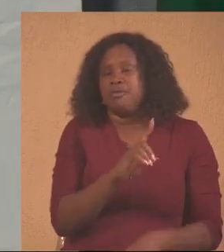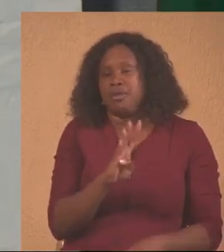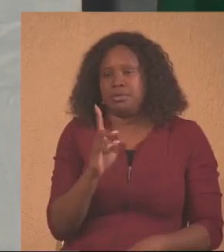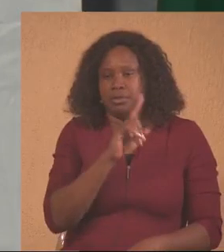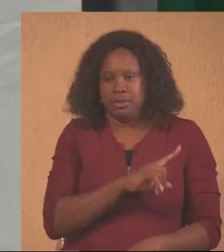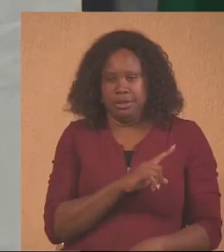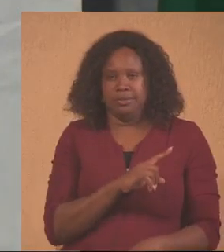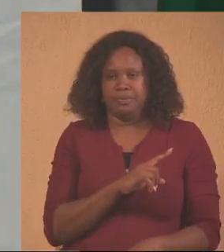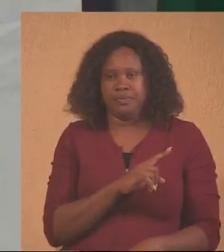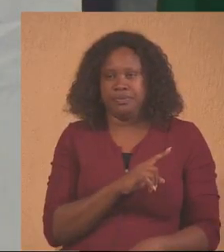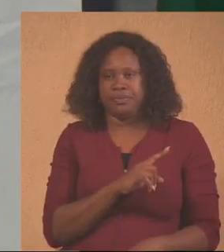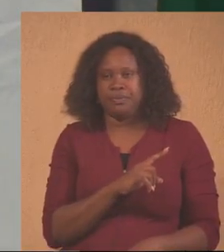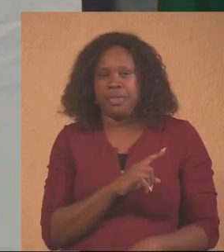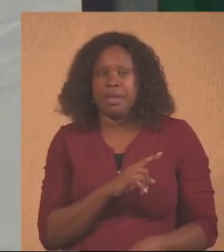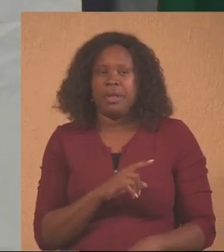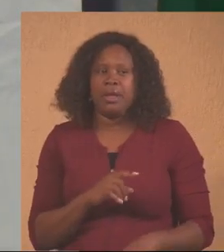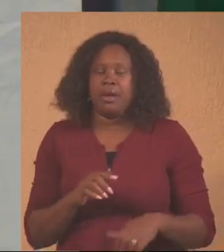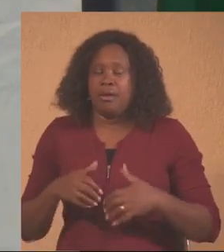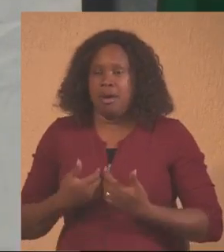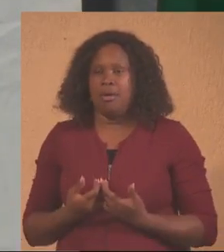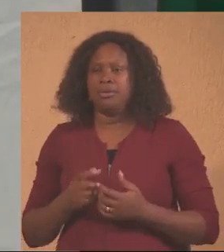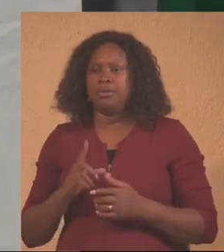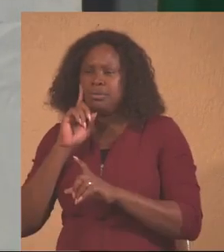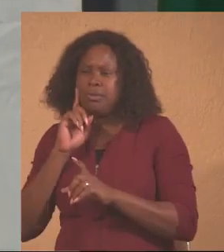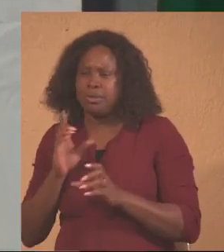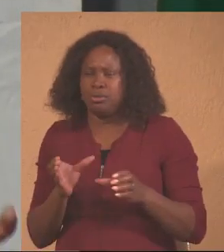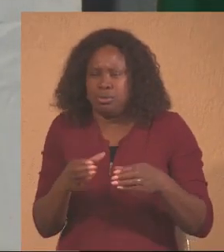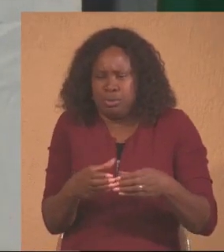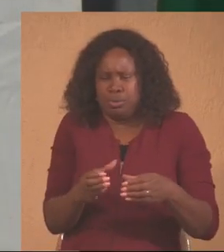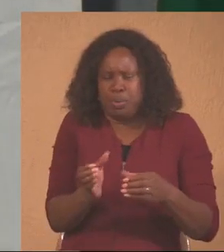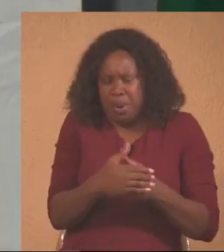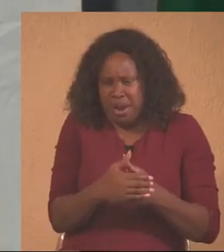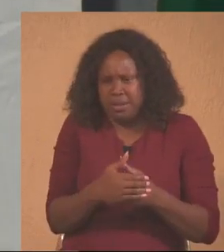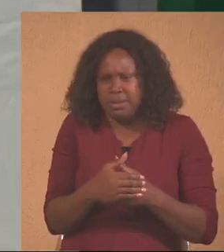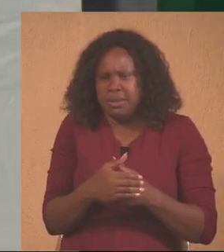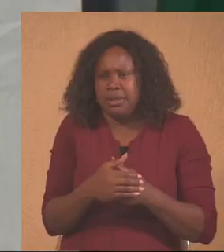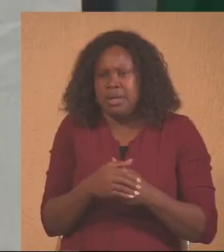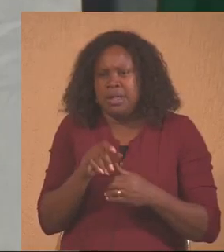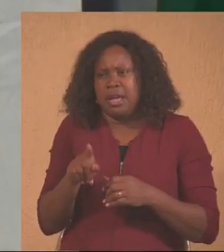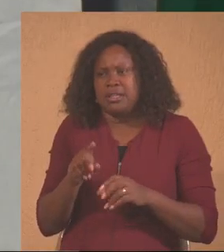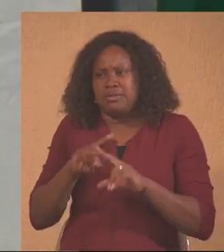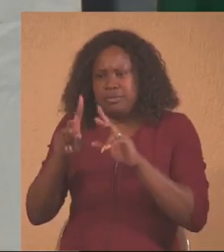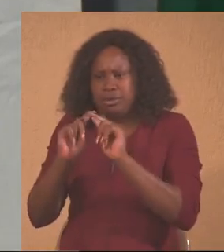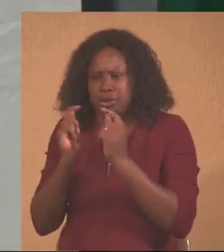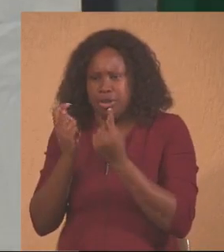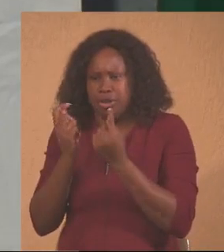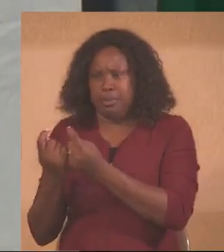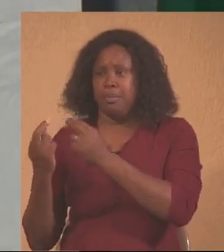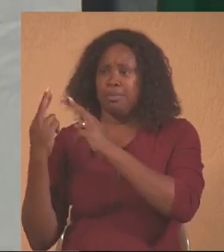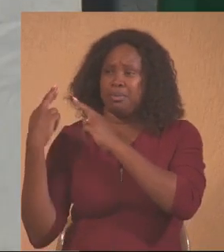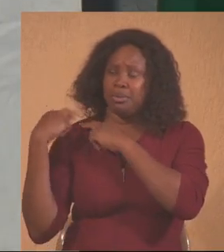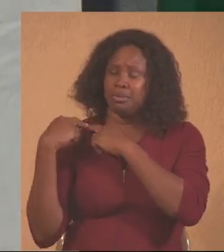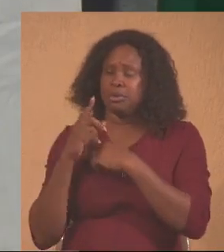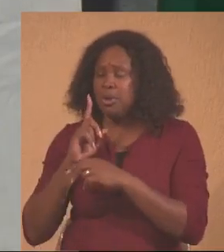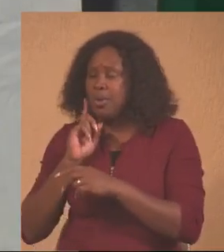happens is supervised quarantine is, there is a rapid response team responsible for